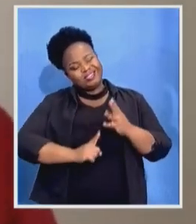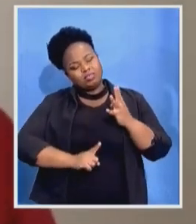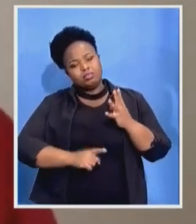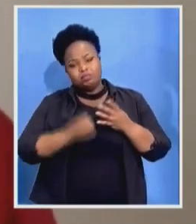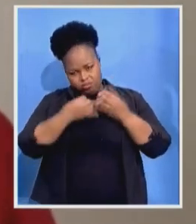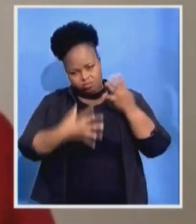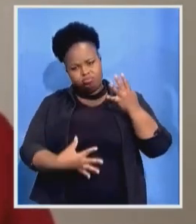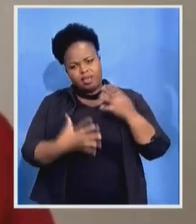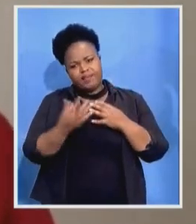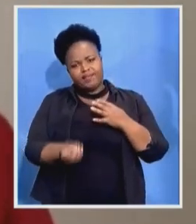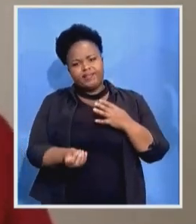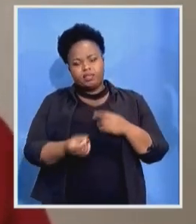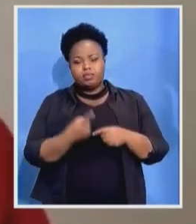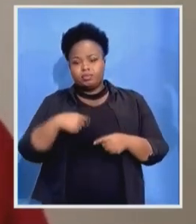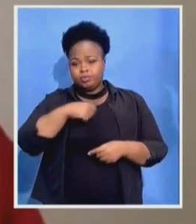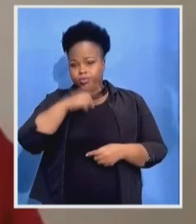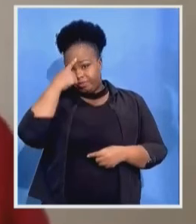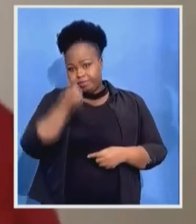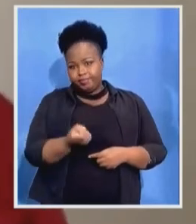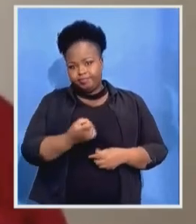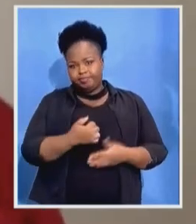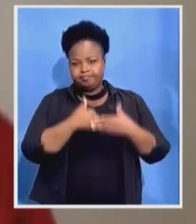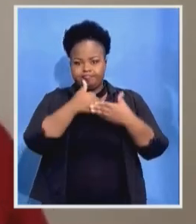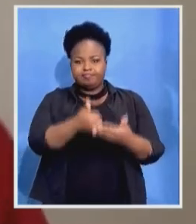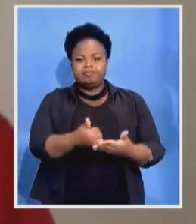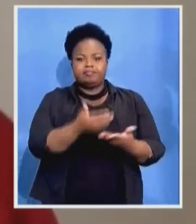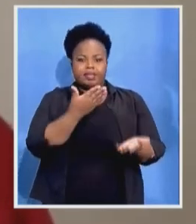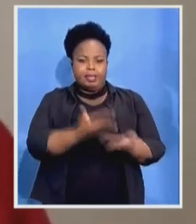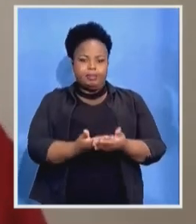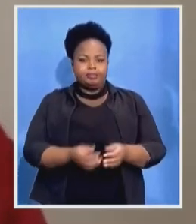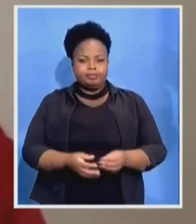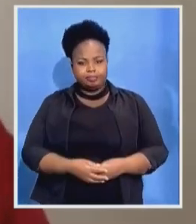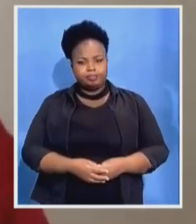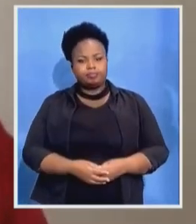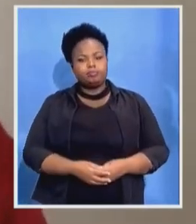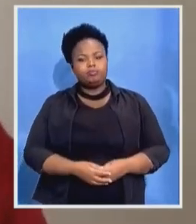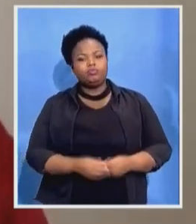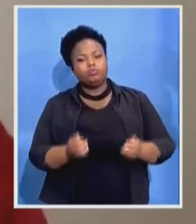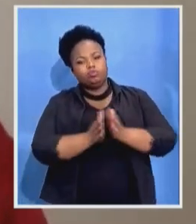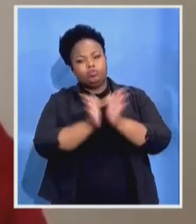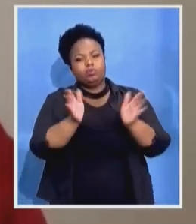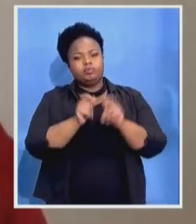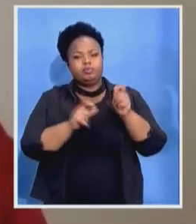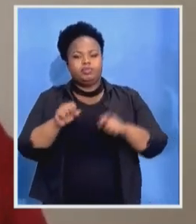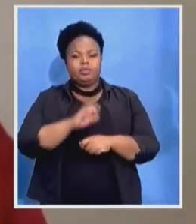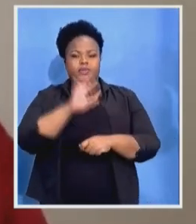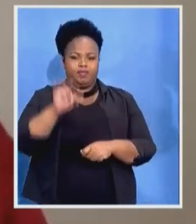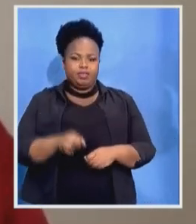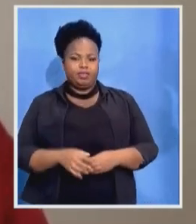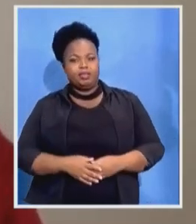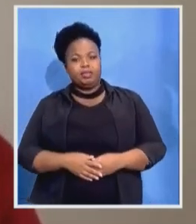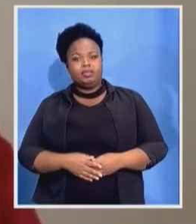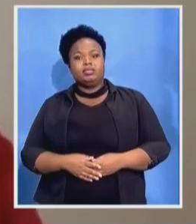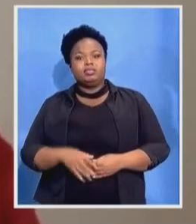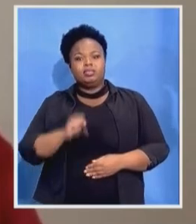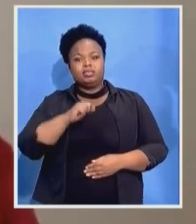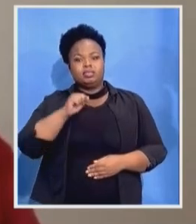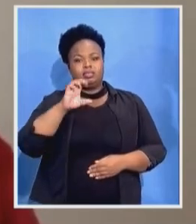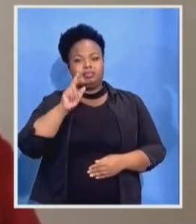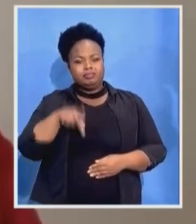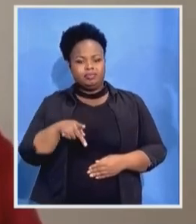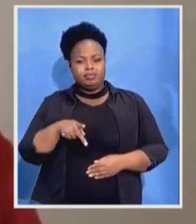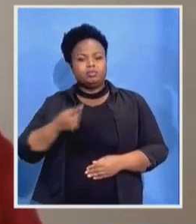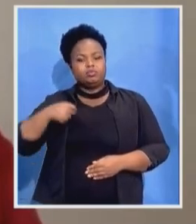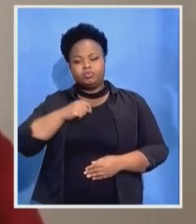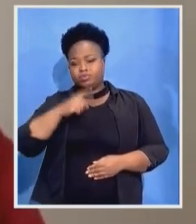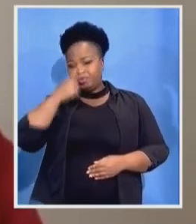benefit to the general South African population. And as the SACP, we believe, unless political parties,